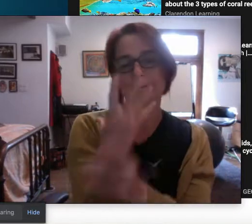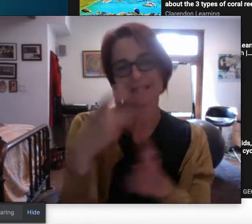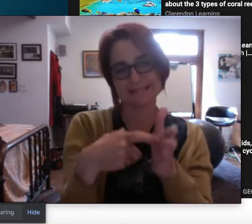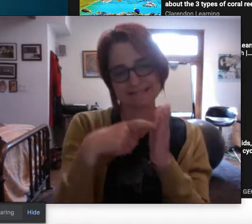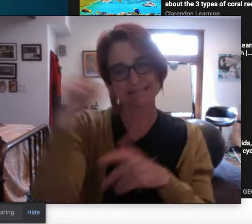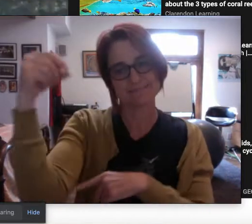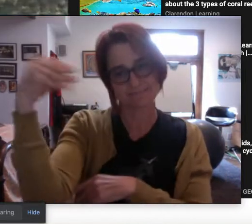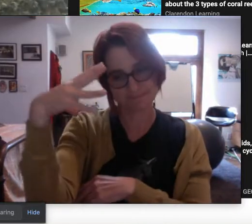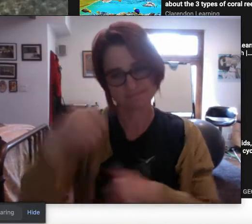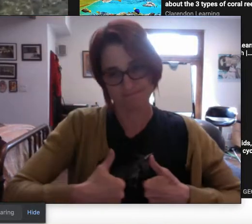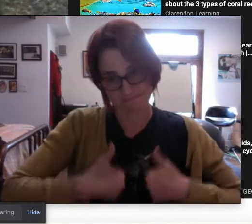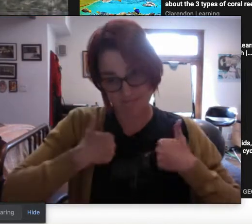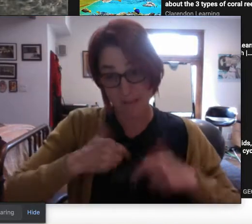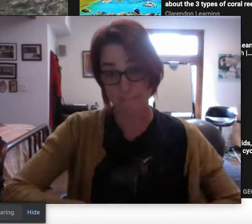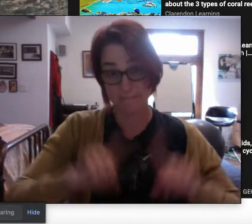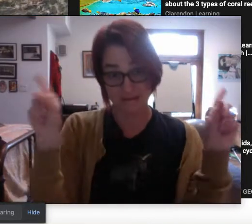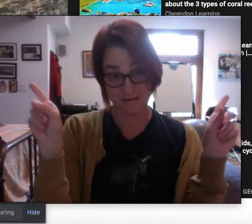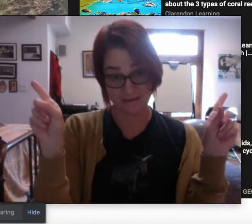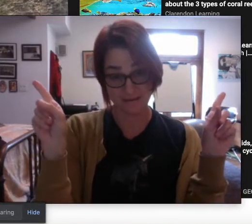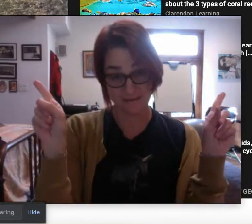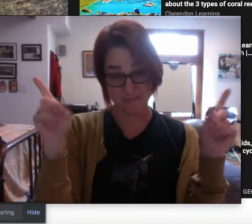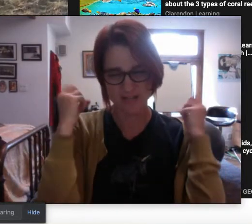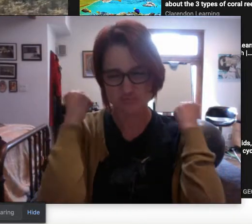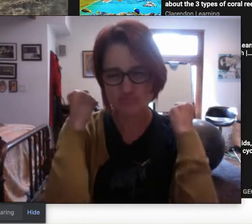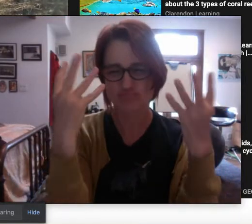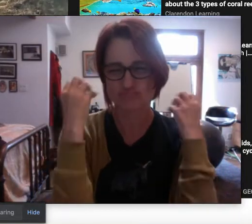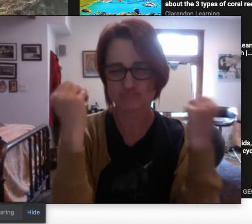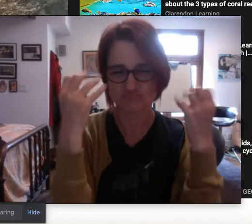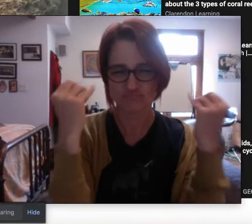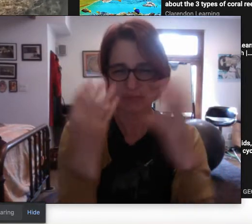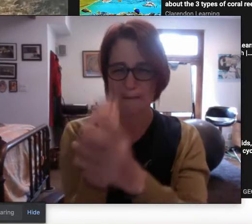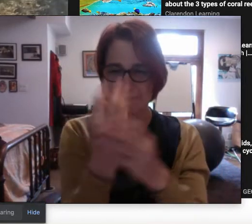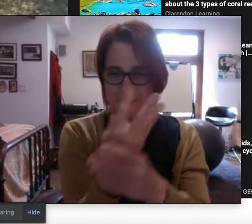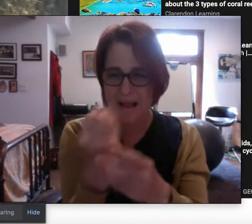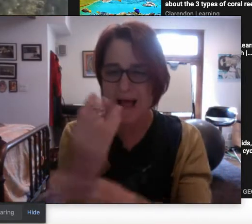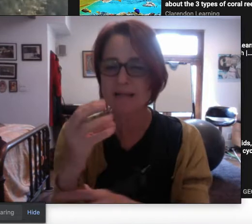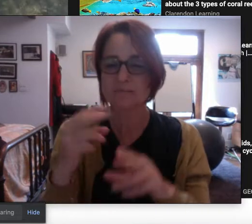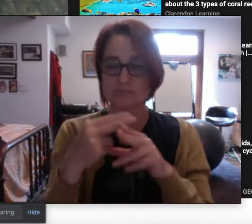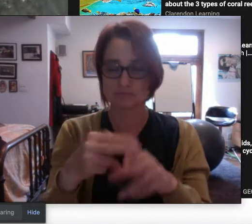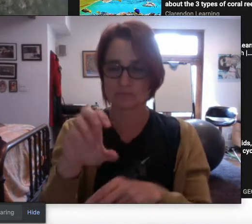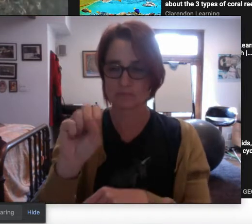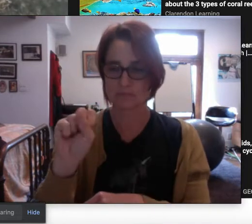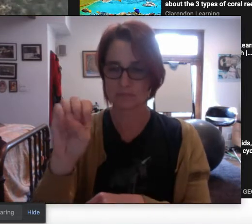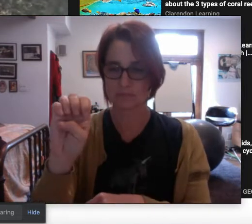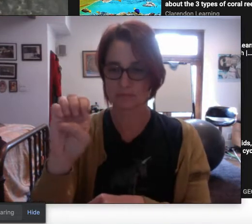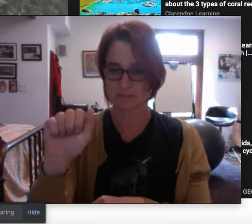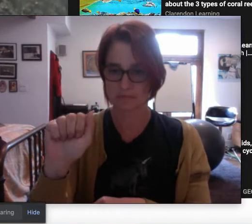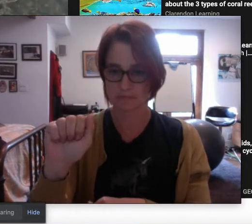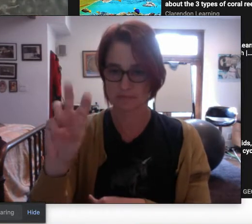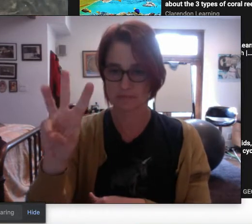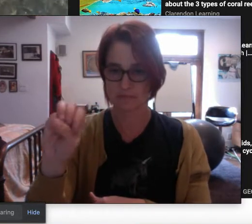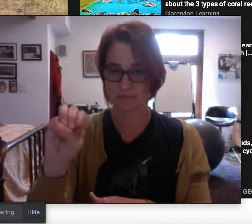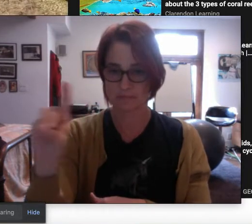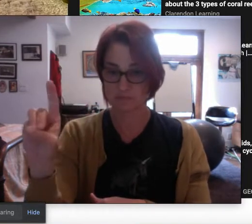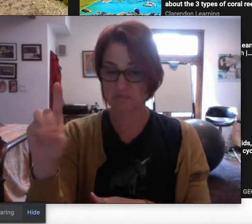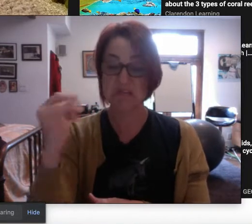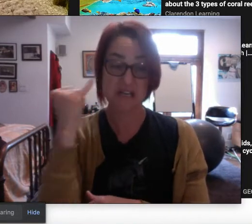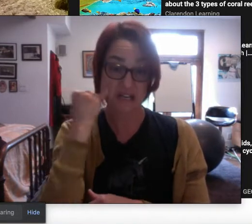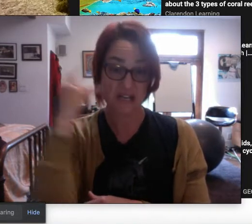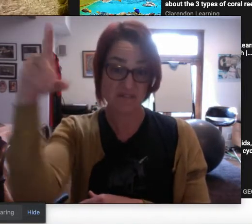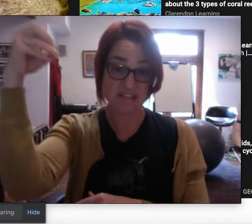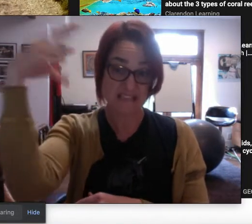survive. However, there is an abundance of plant life or seaweed wherever the sun can reach.